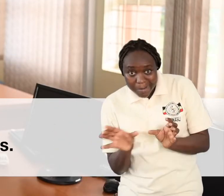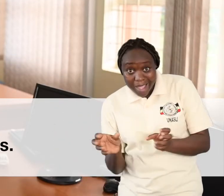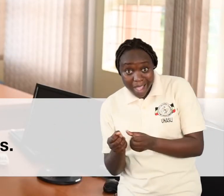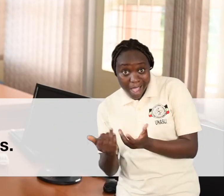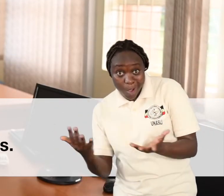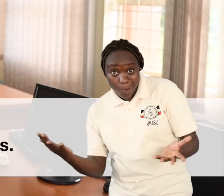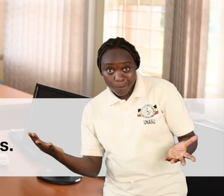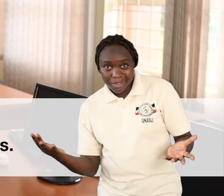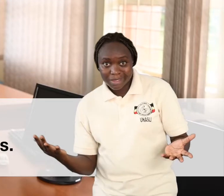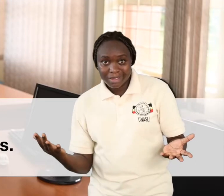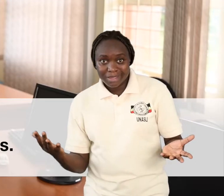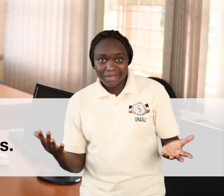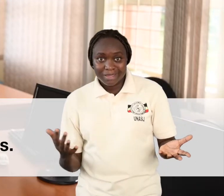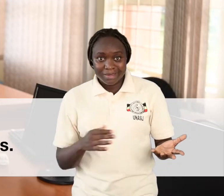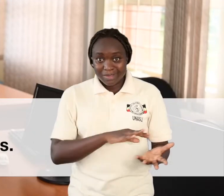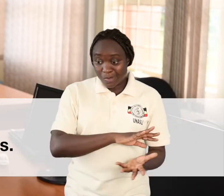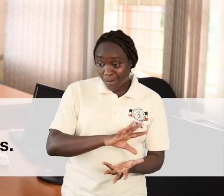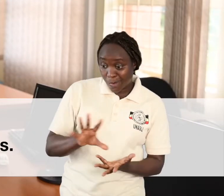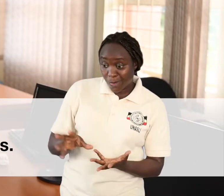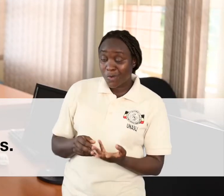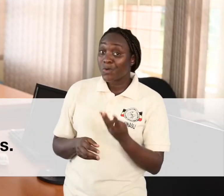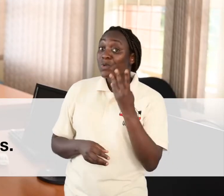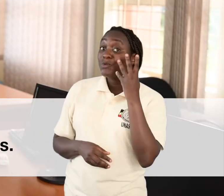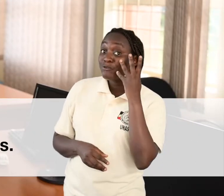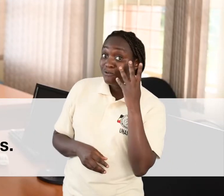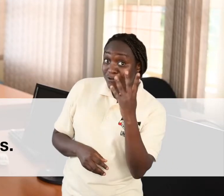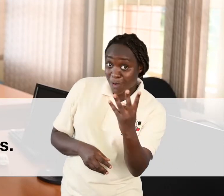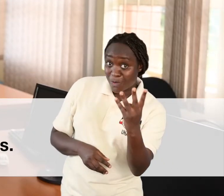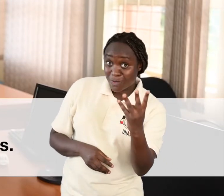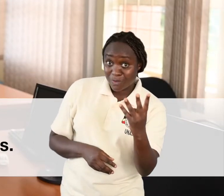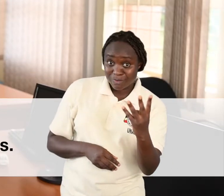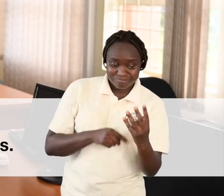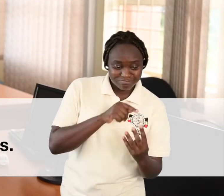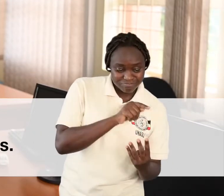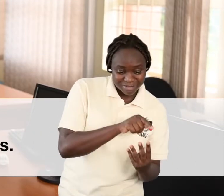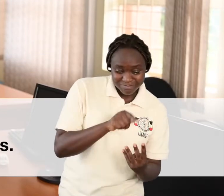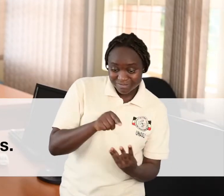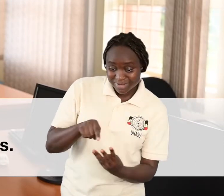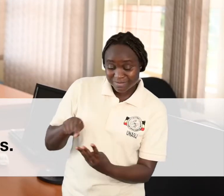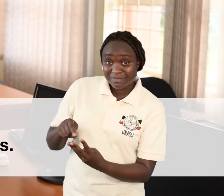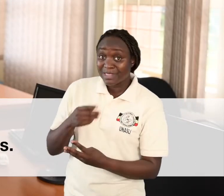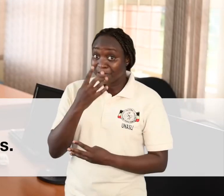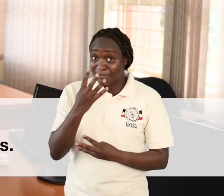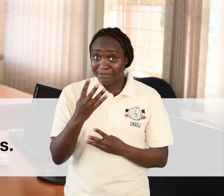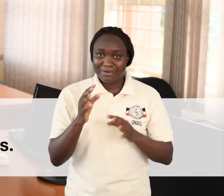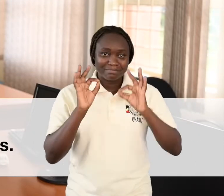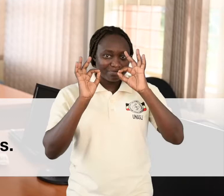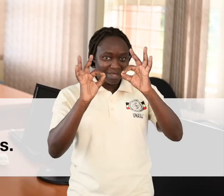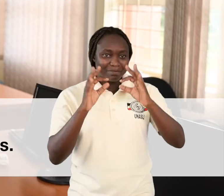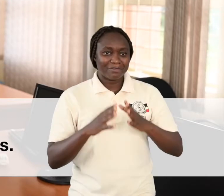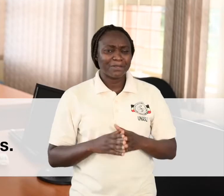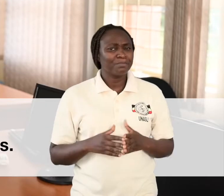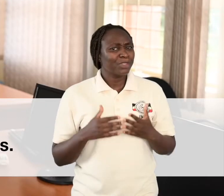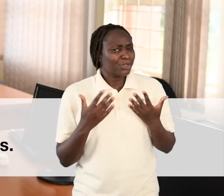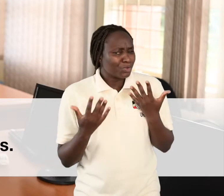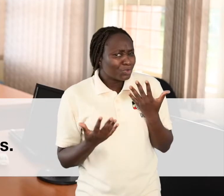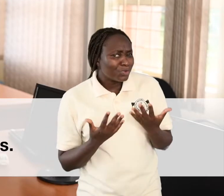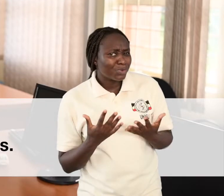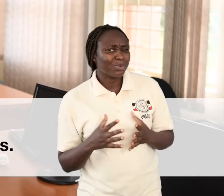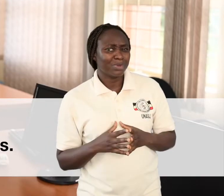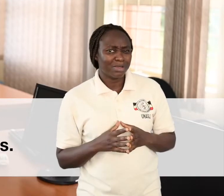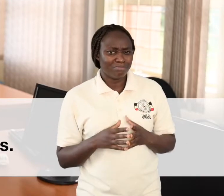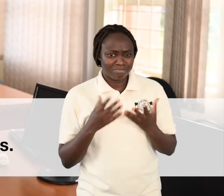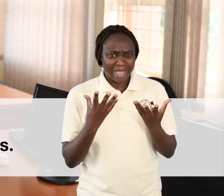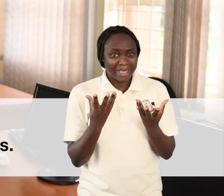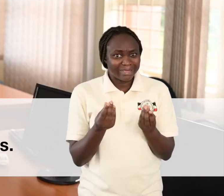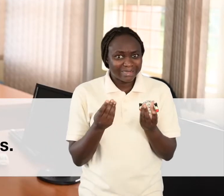Good. We have formed 4 subsets. So that is the